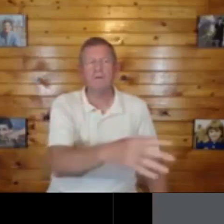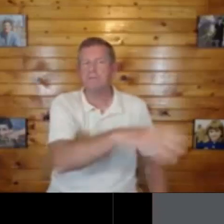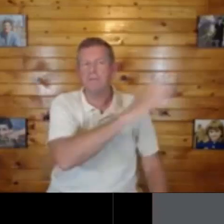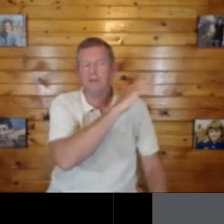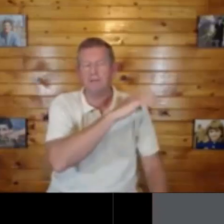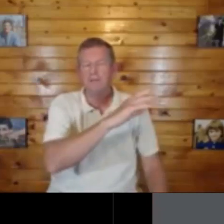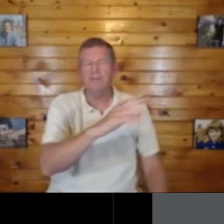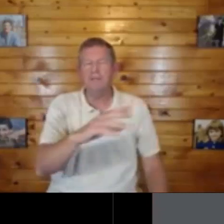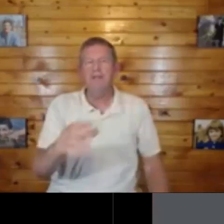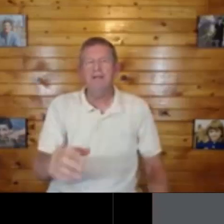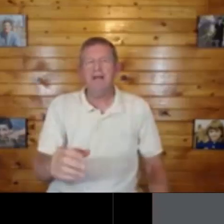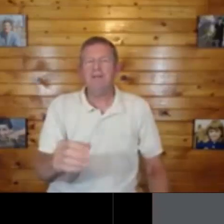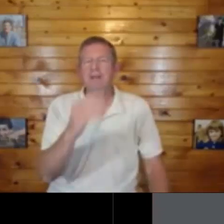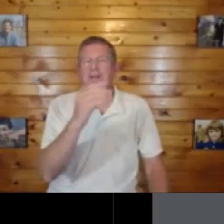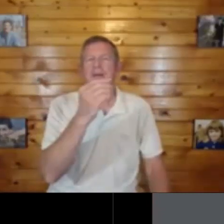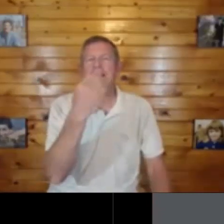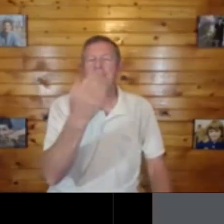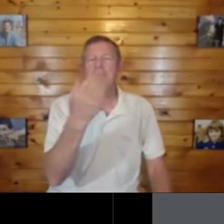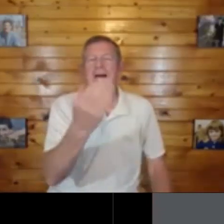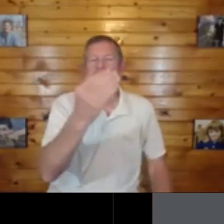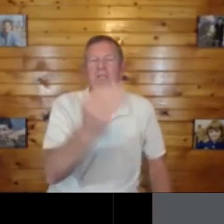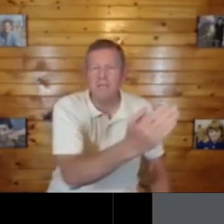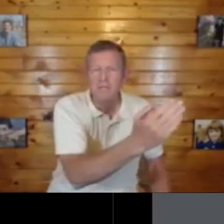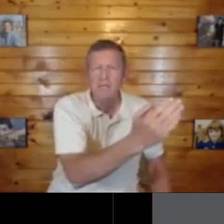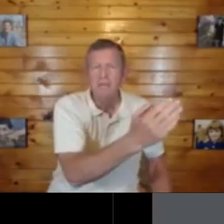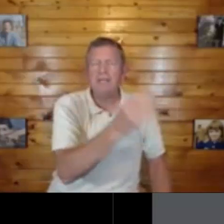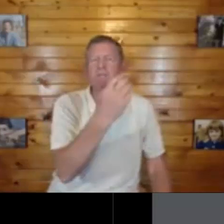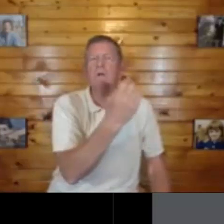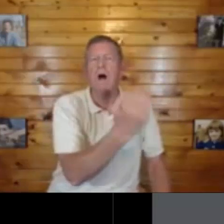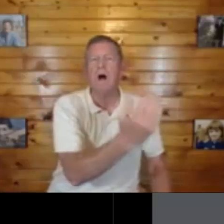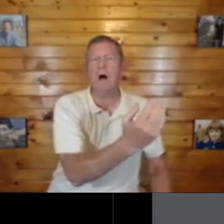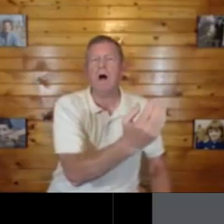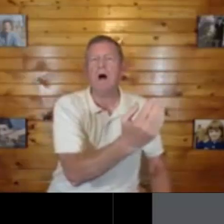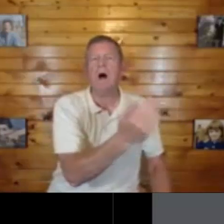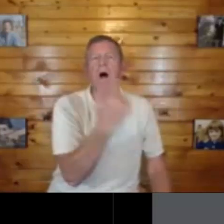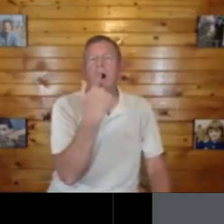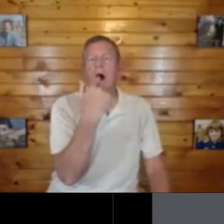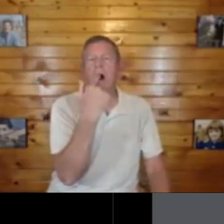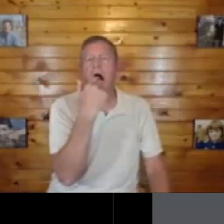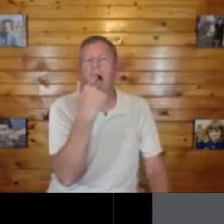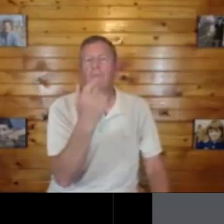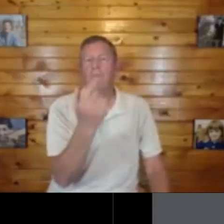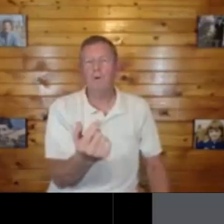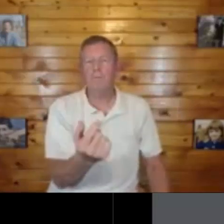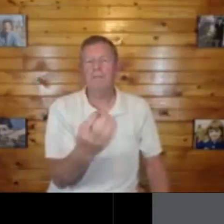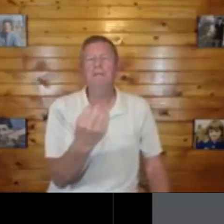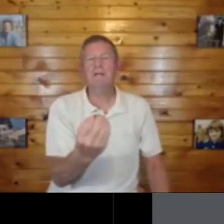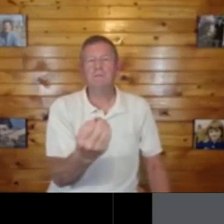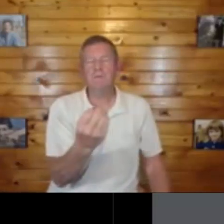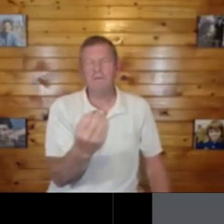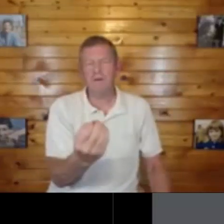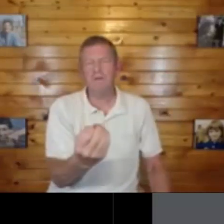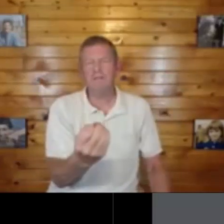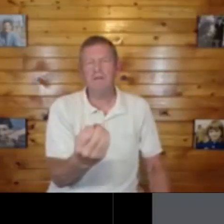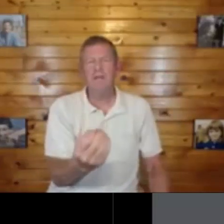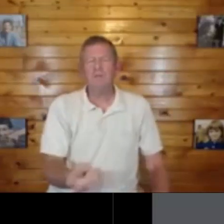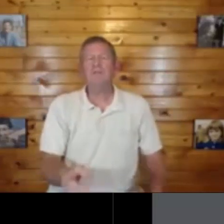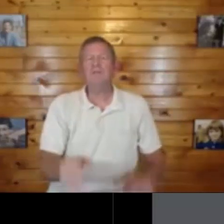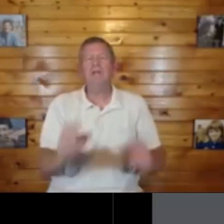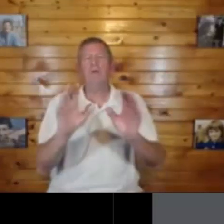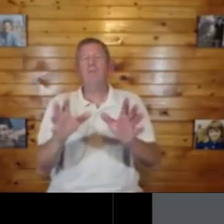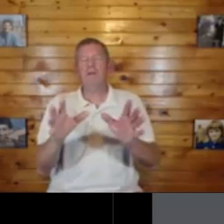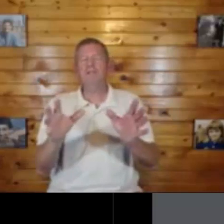en français. I don't know what that means. I said pas en because the word en, mouth open, starts with a vowel sound.